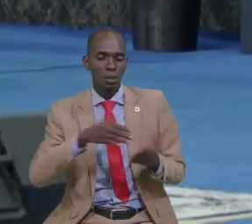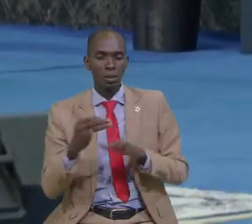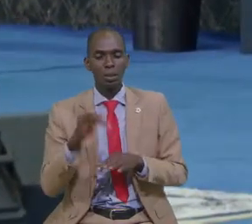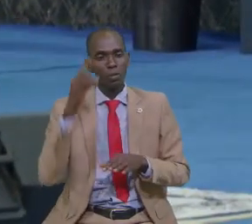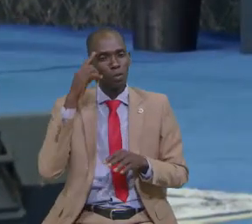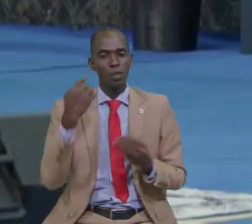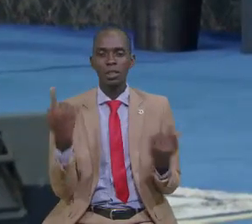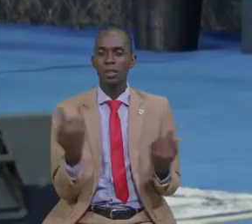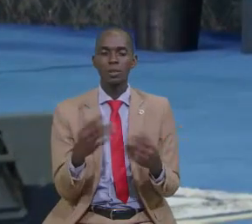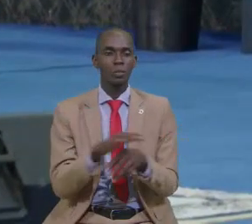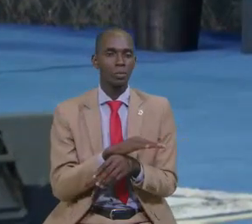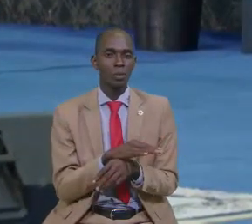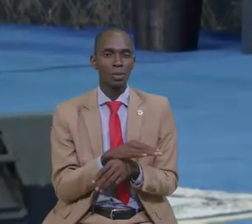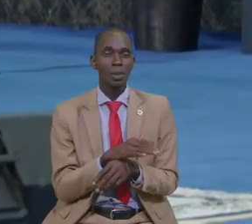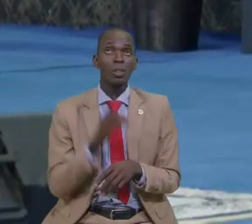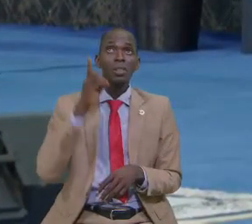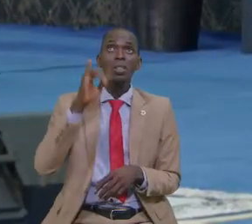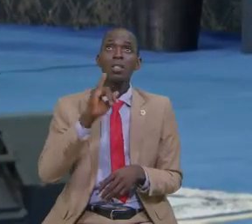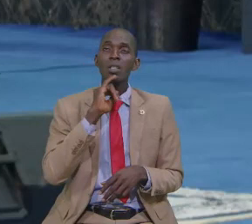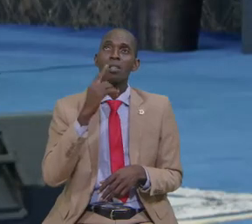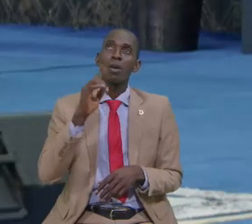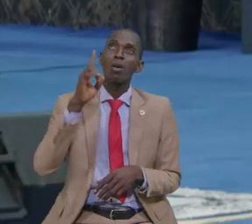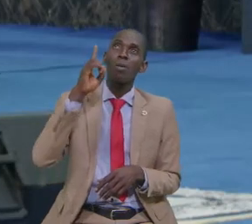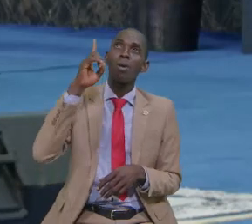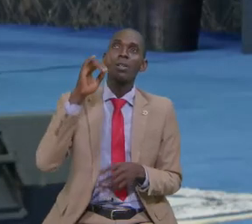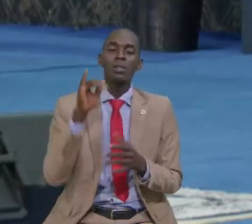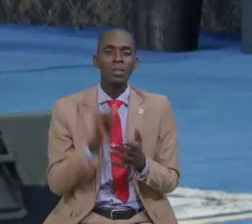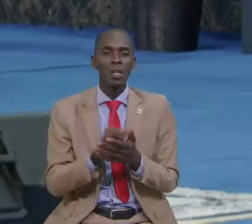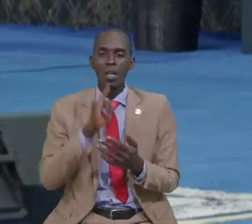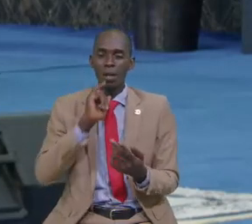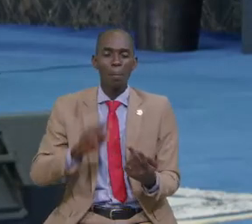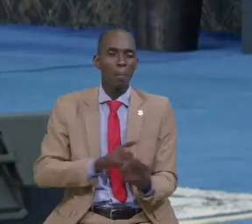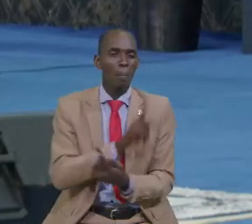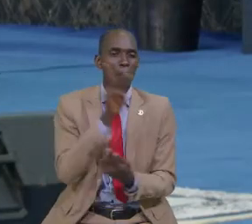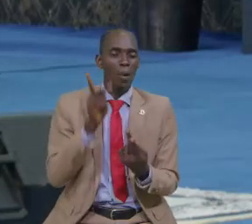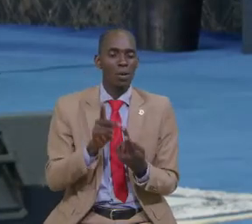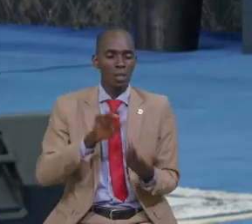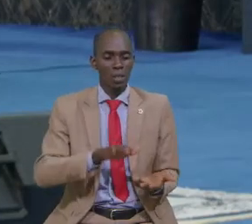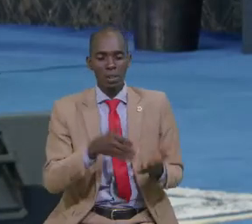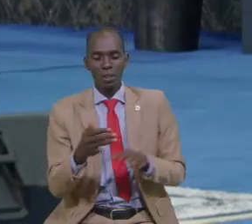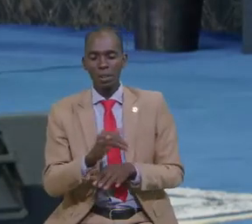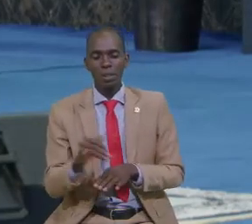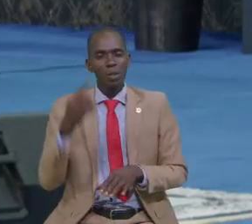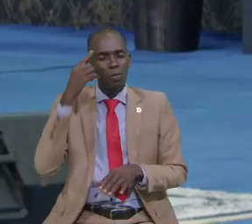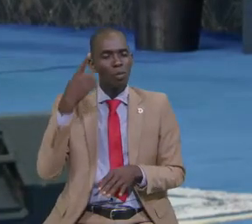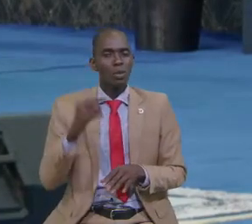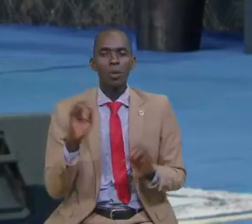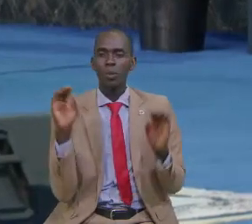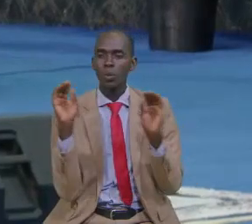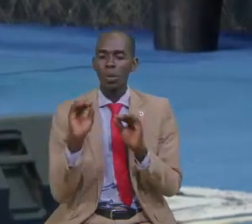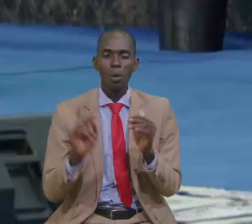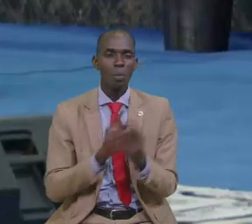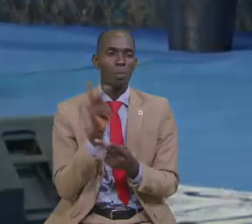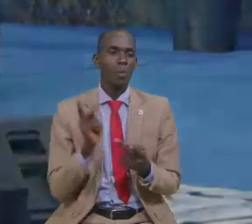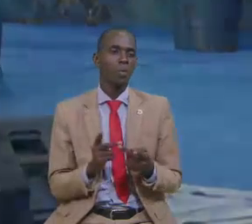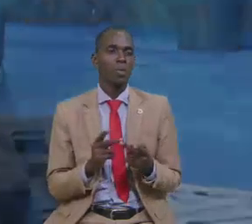sinful it's the one that is perfect that in for the imperfect who